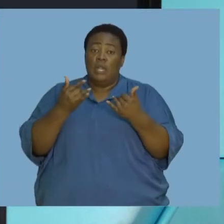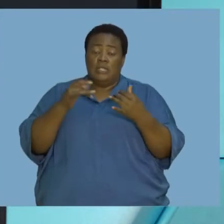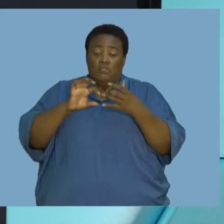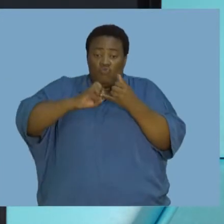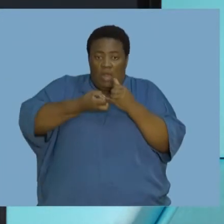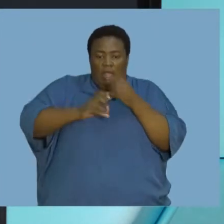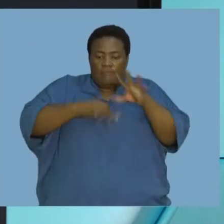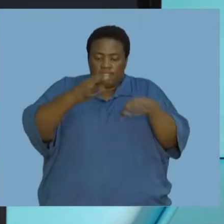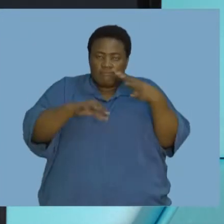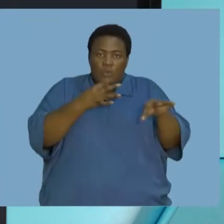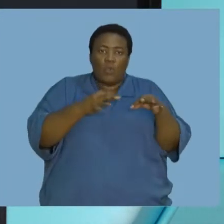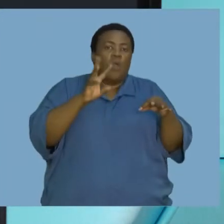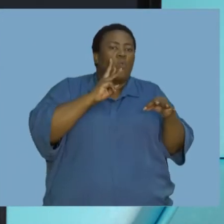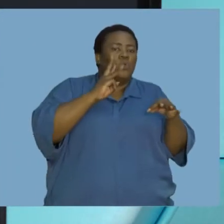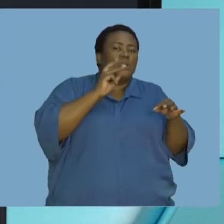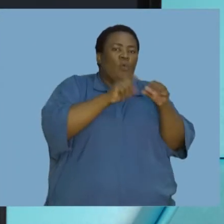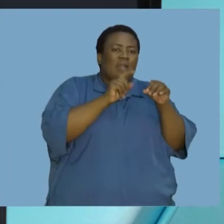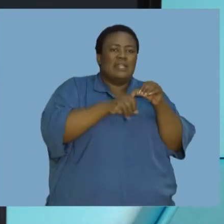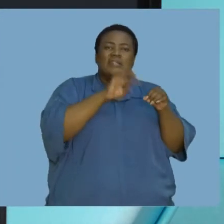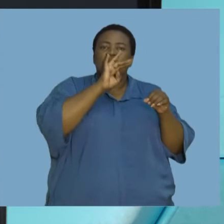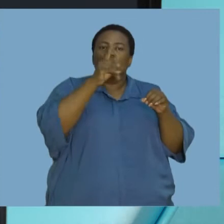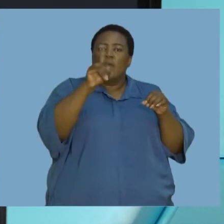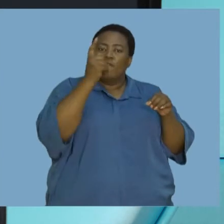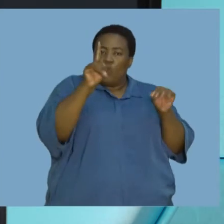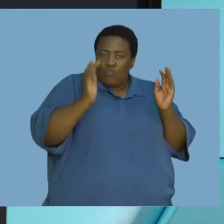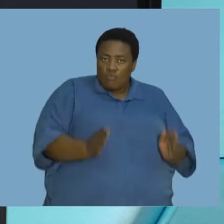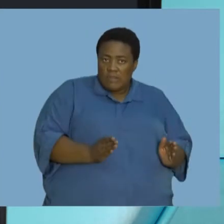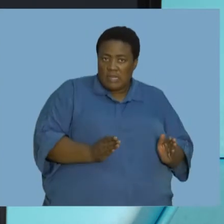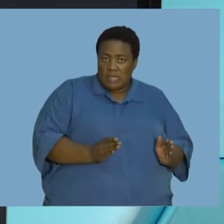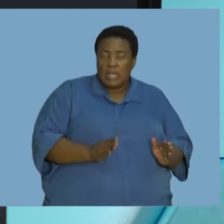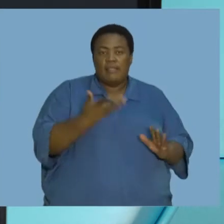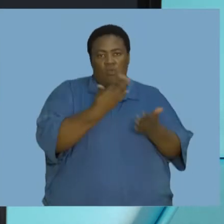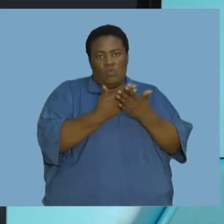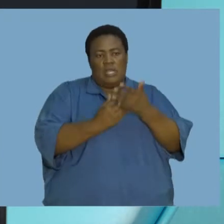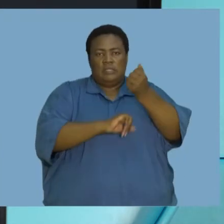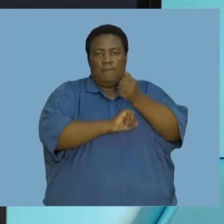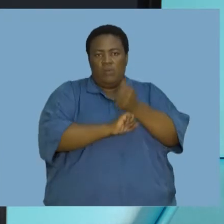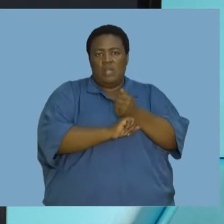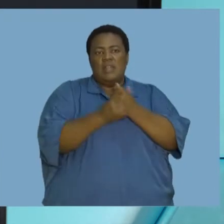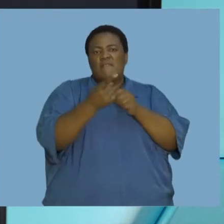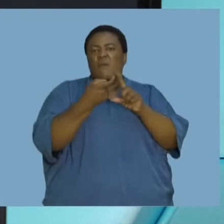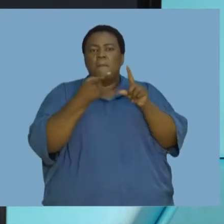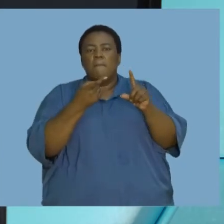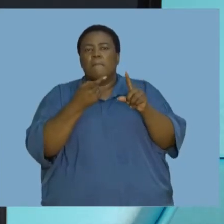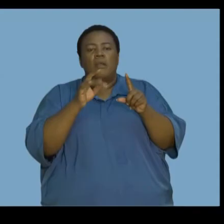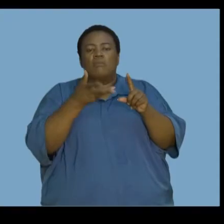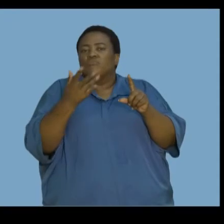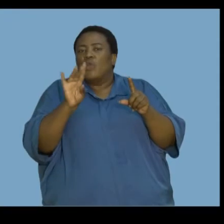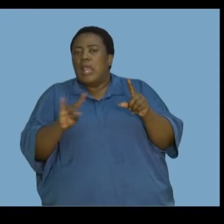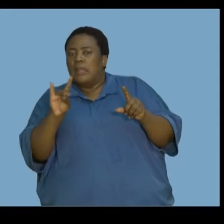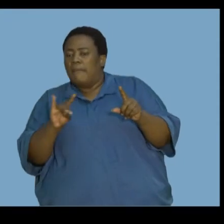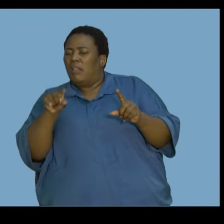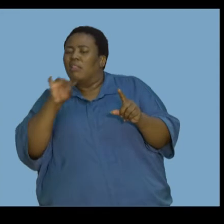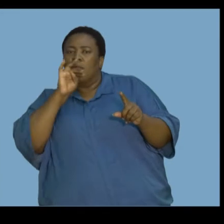water quality is from a human consumption perspective first, and then we'll relate that to how it supports living organisms.